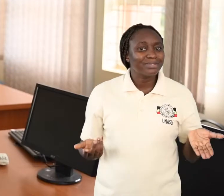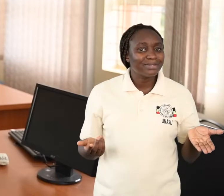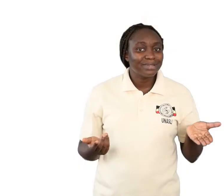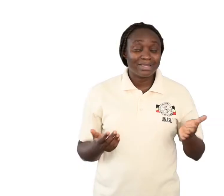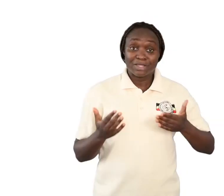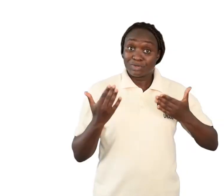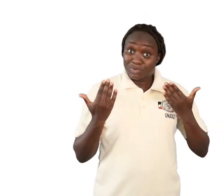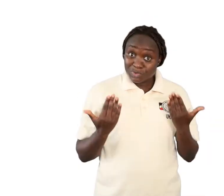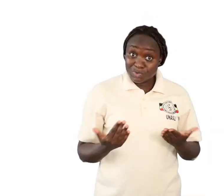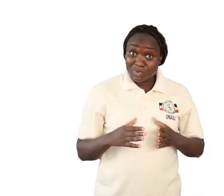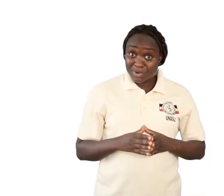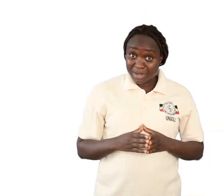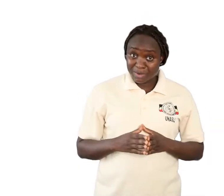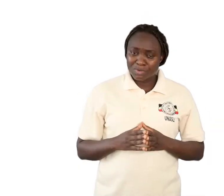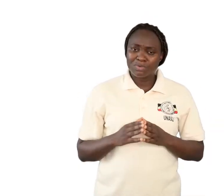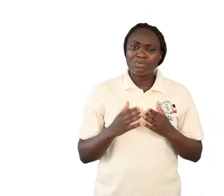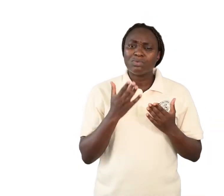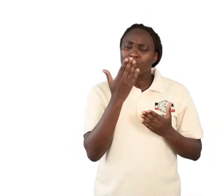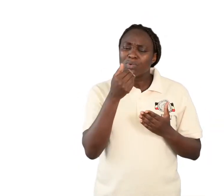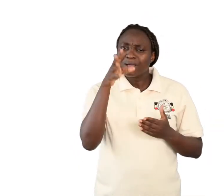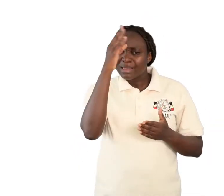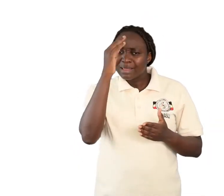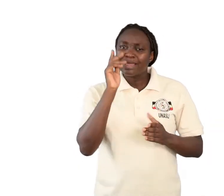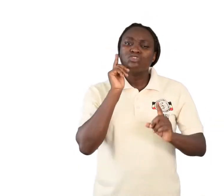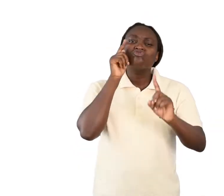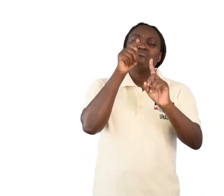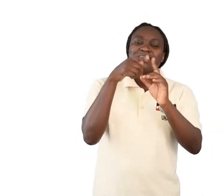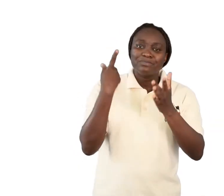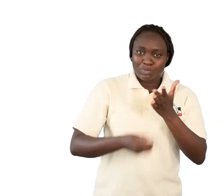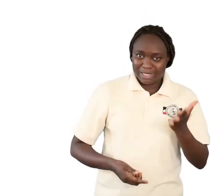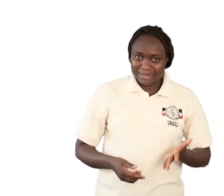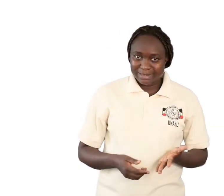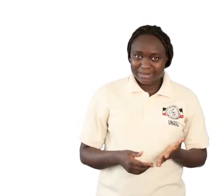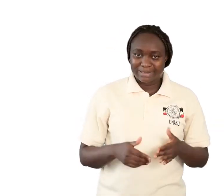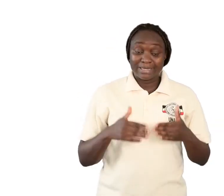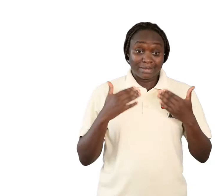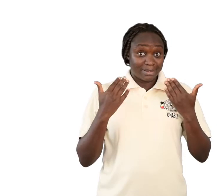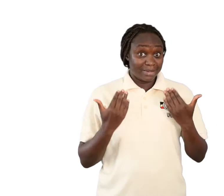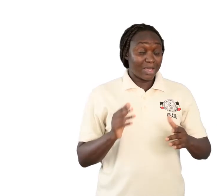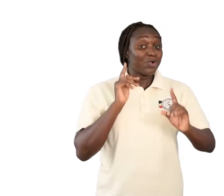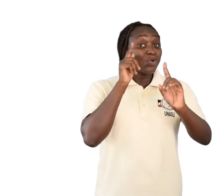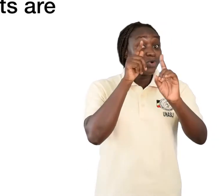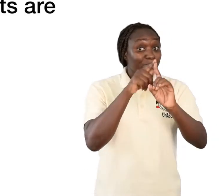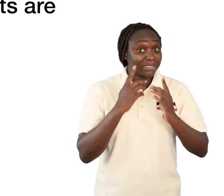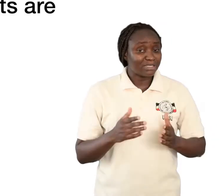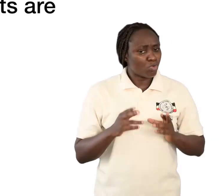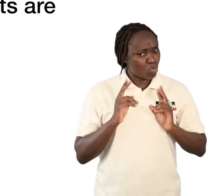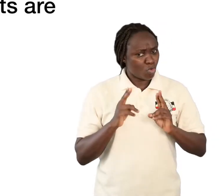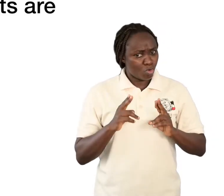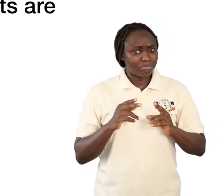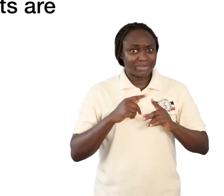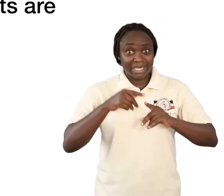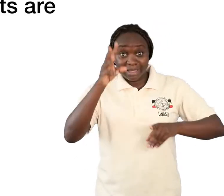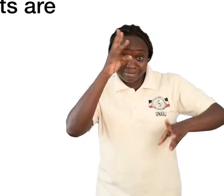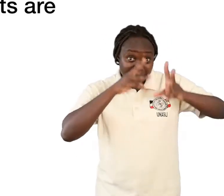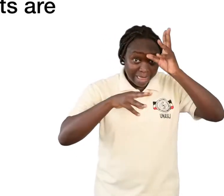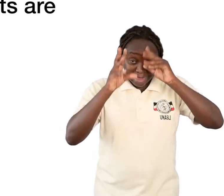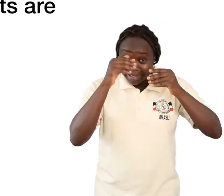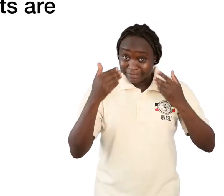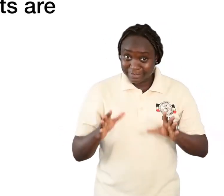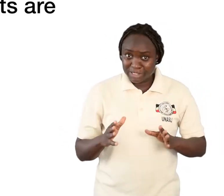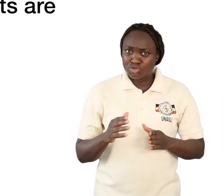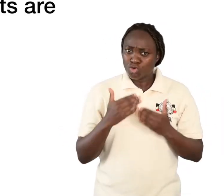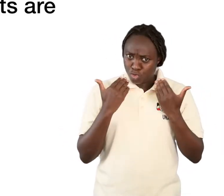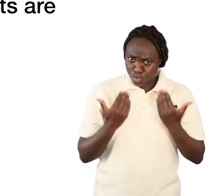So, the objectives of this lesson are, by the end of this lesson, we should be